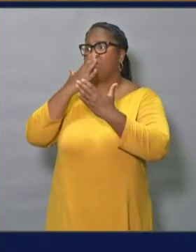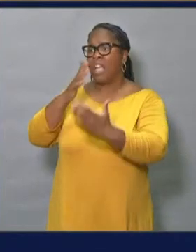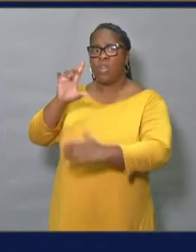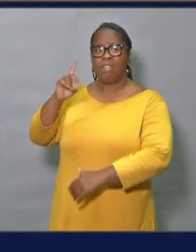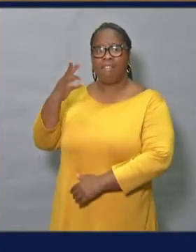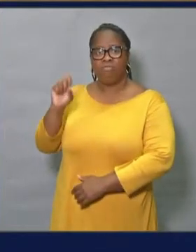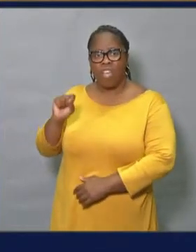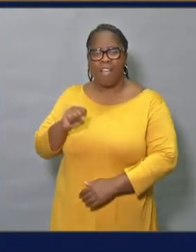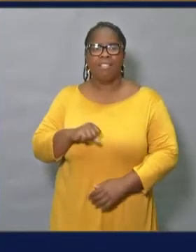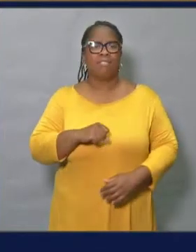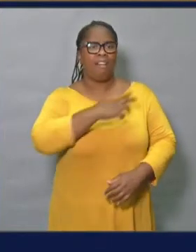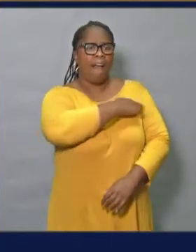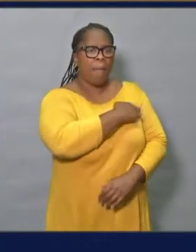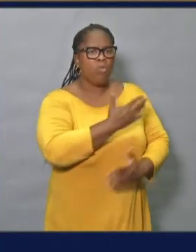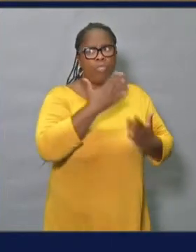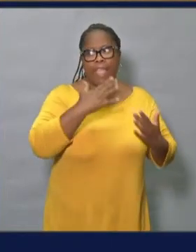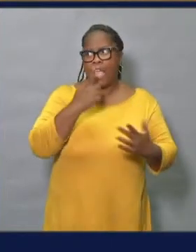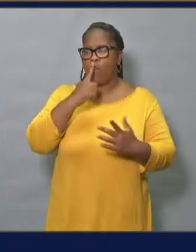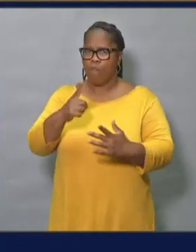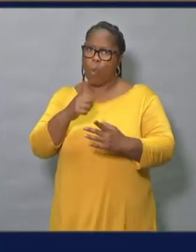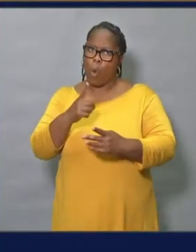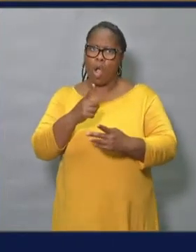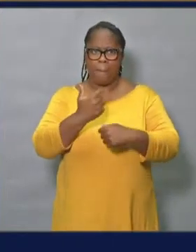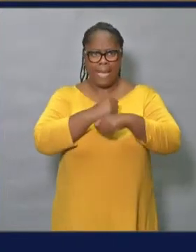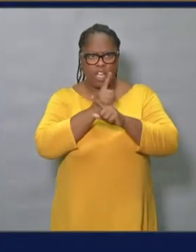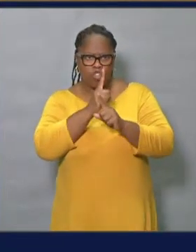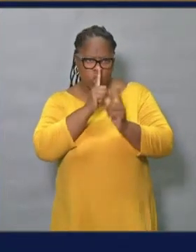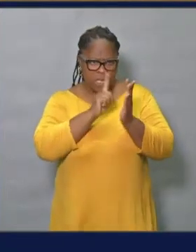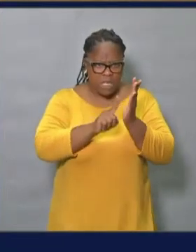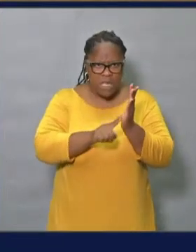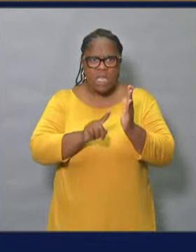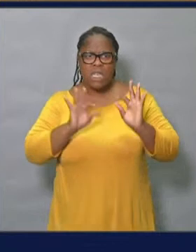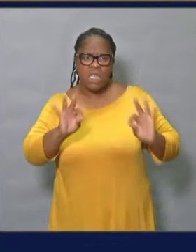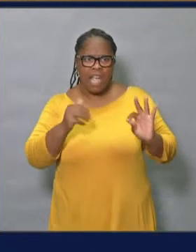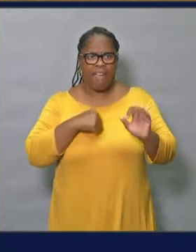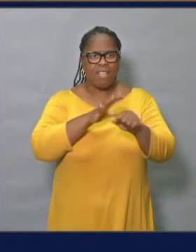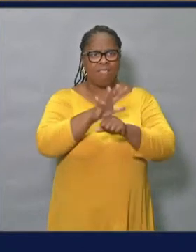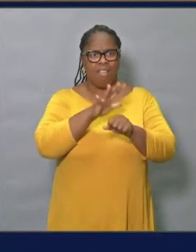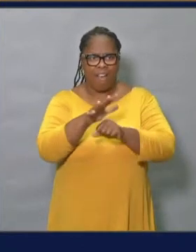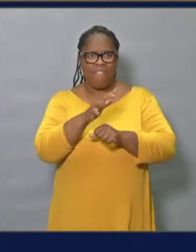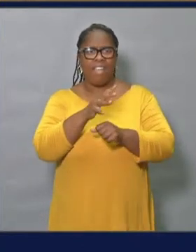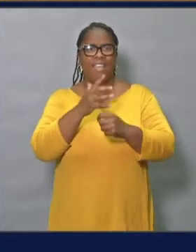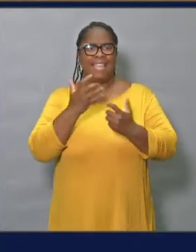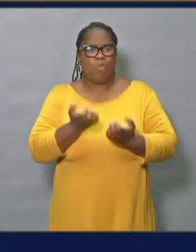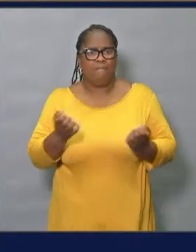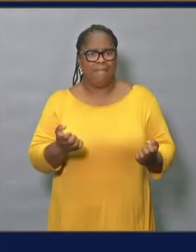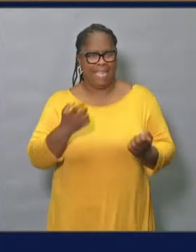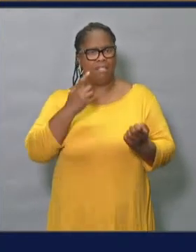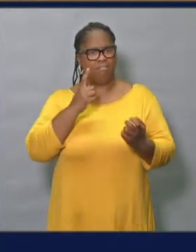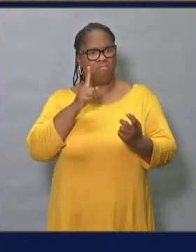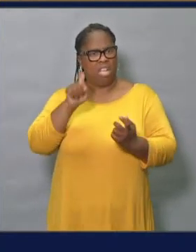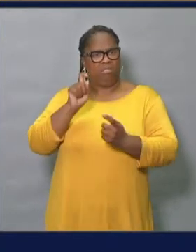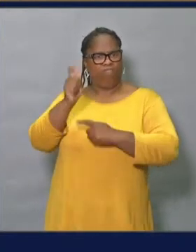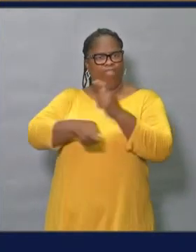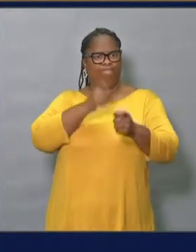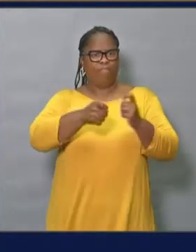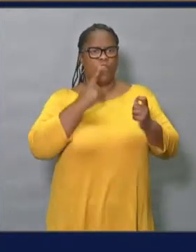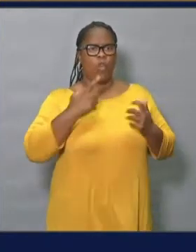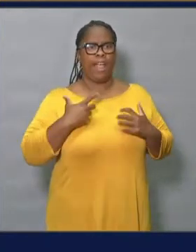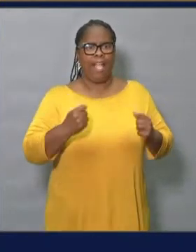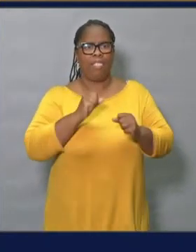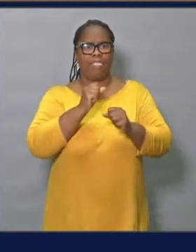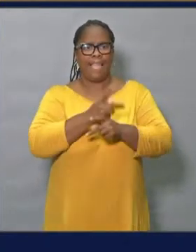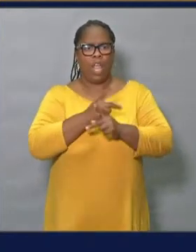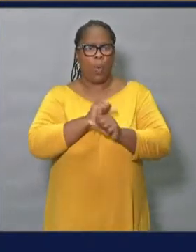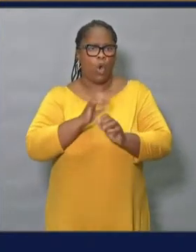continue to maintain the kind of personal protective equipment that every single healthcare worker needs in order to be able to do their job with as much